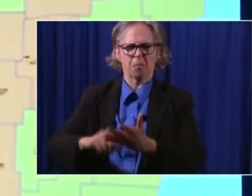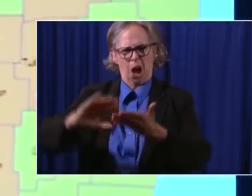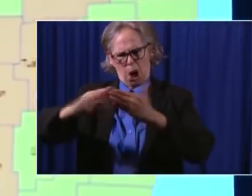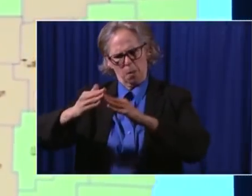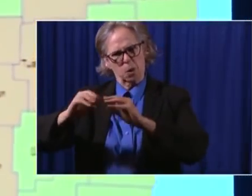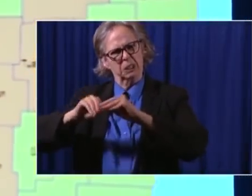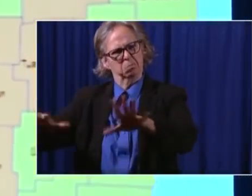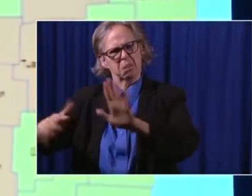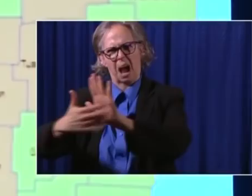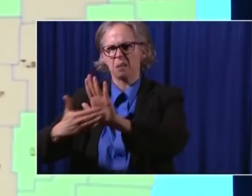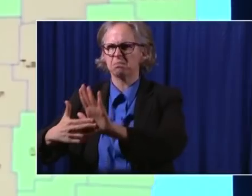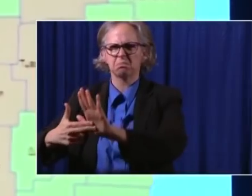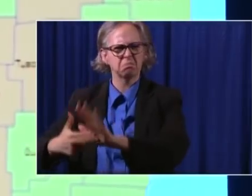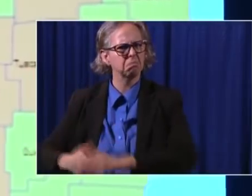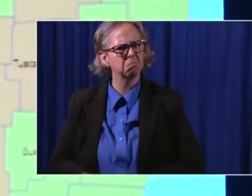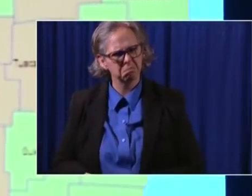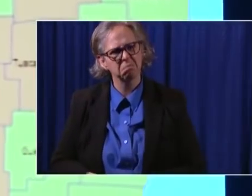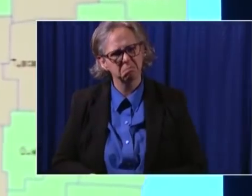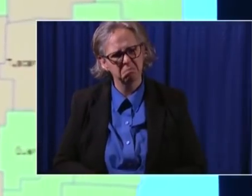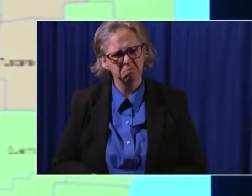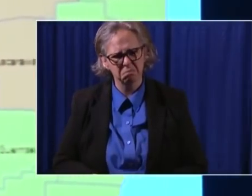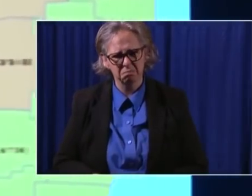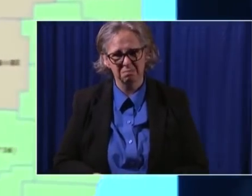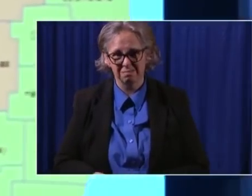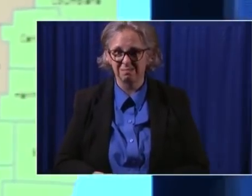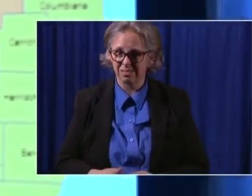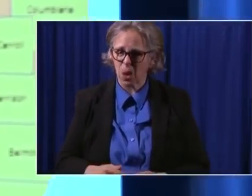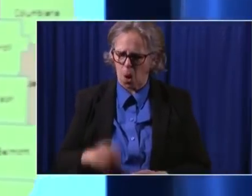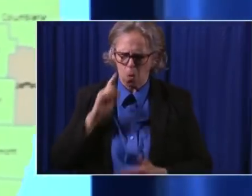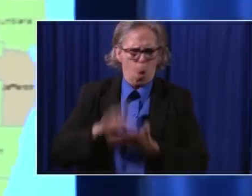officials also note a small outbreak at a house of worship.